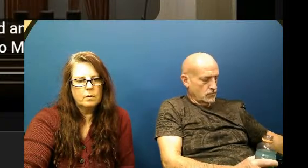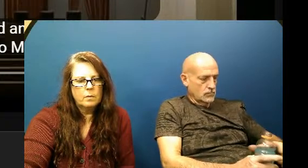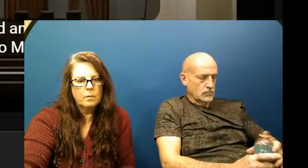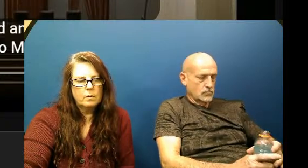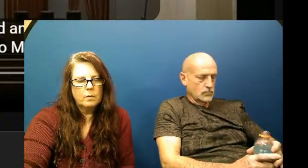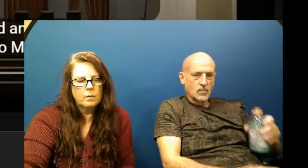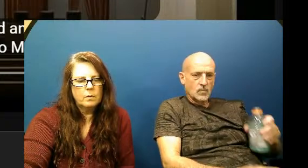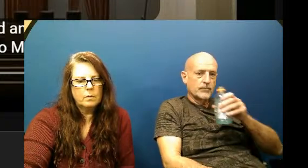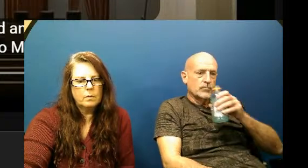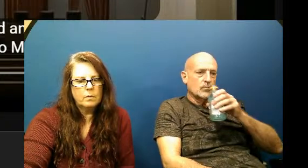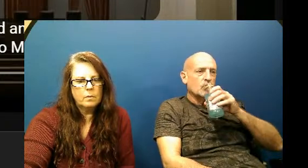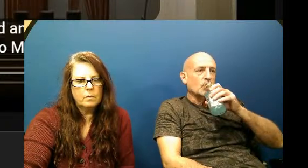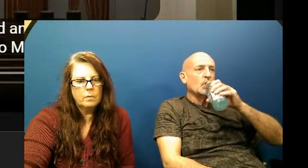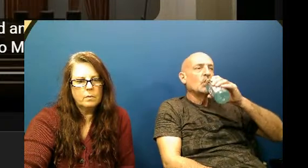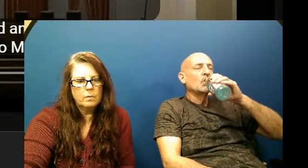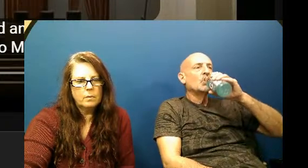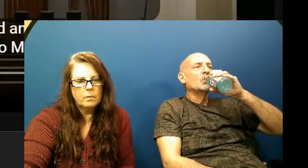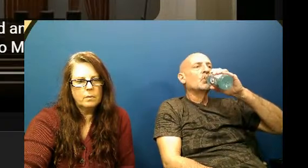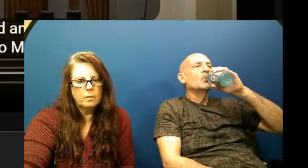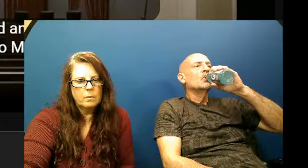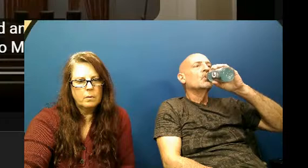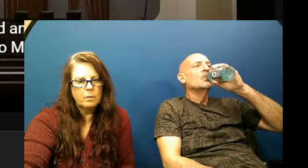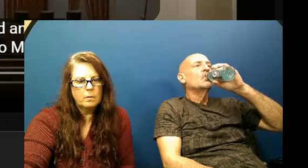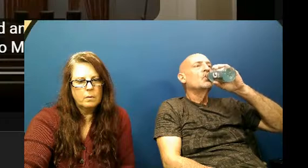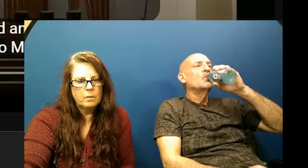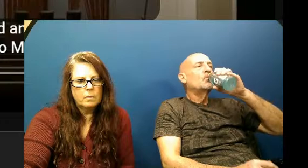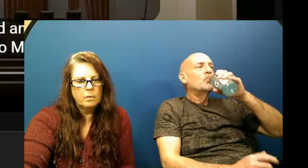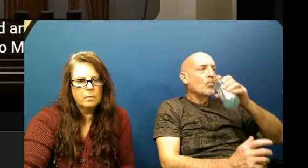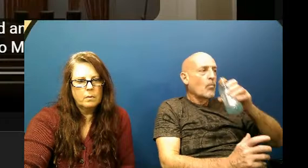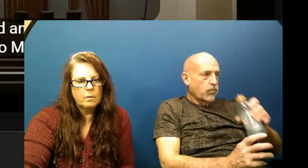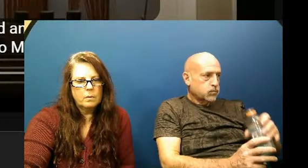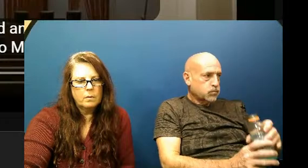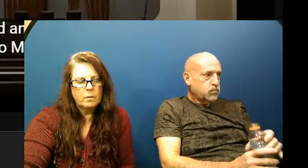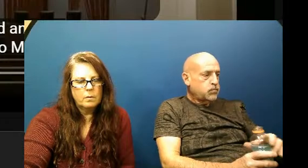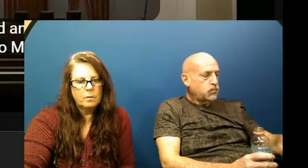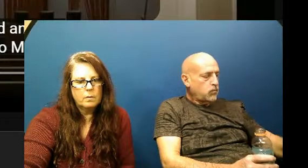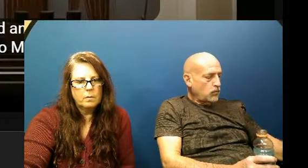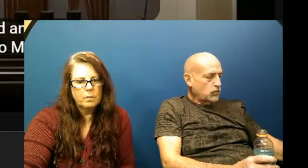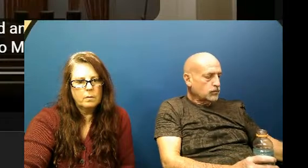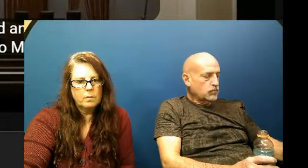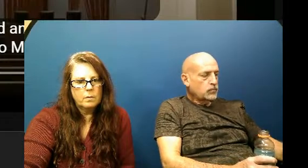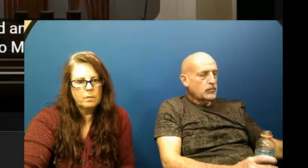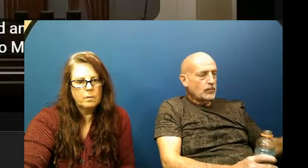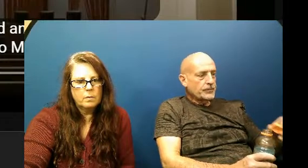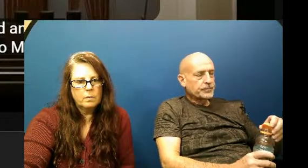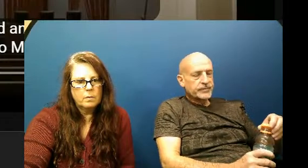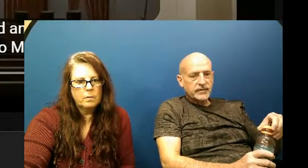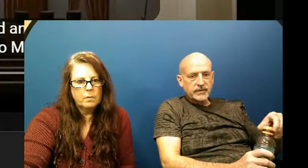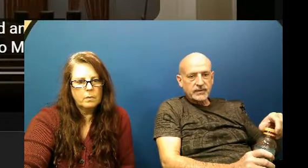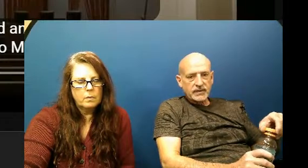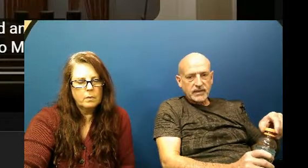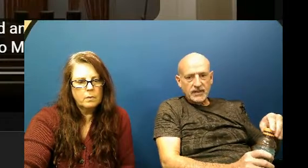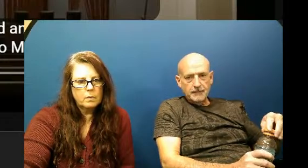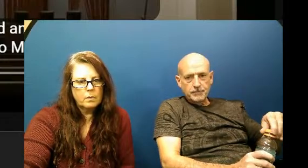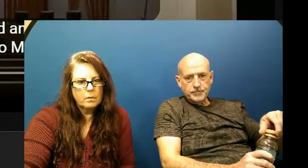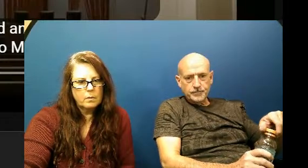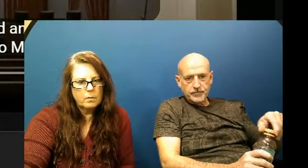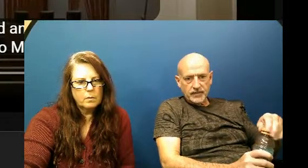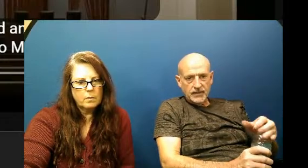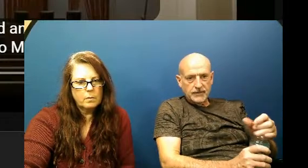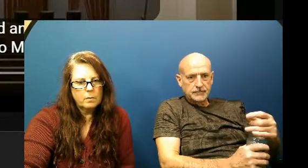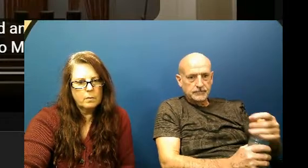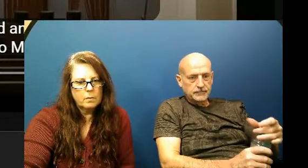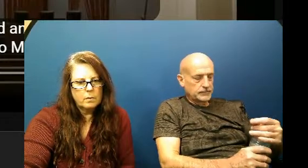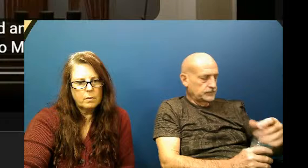and Congress disagreed with the viewpoints or content the corporation would display, obviously that's a direct regulation of protected speech and it would trigger strict